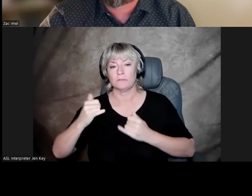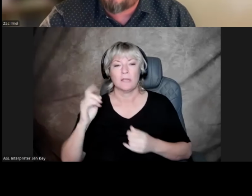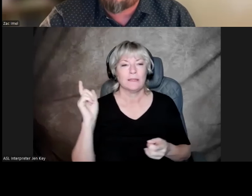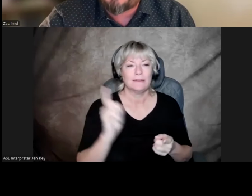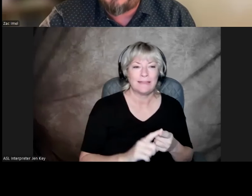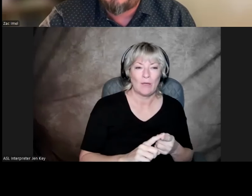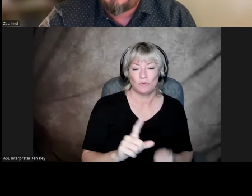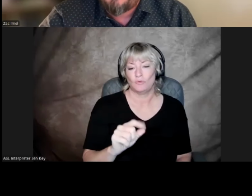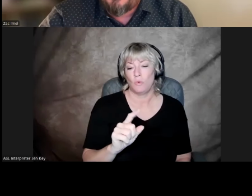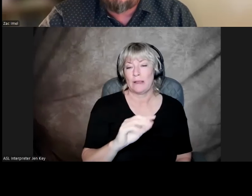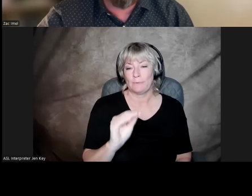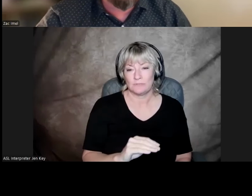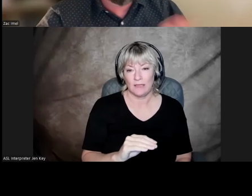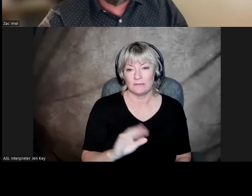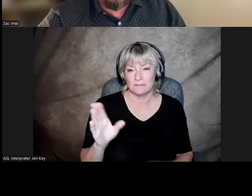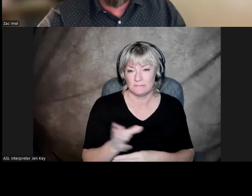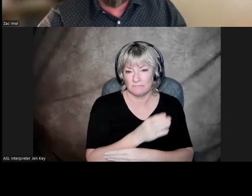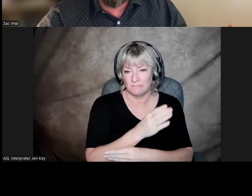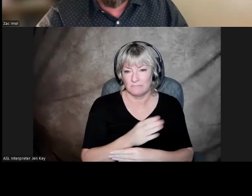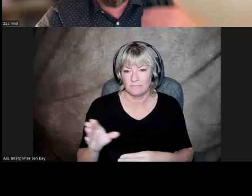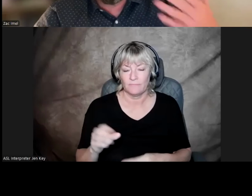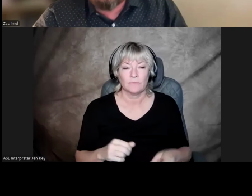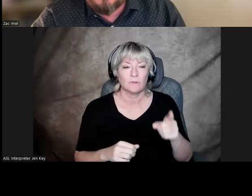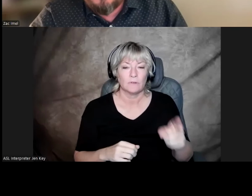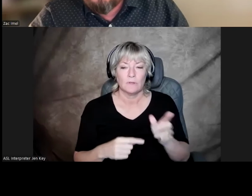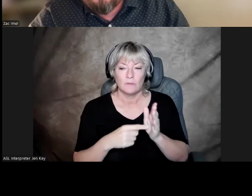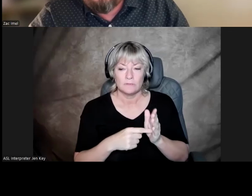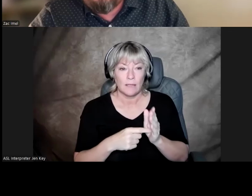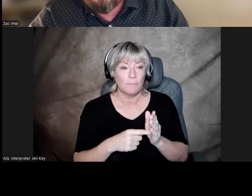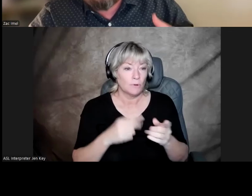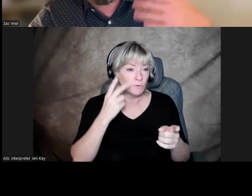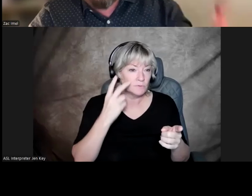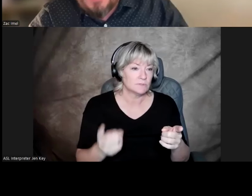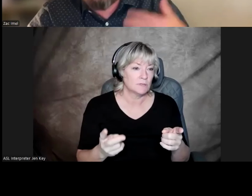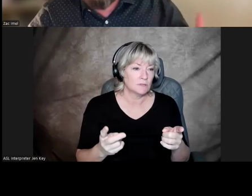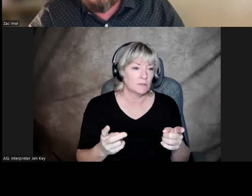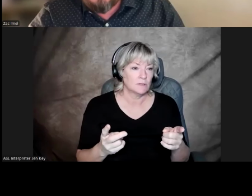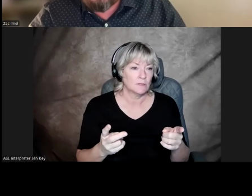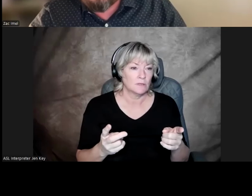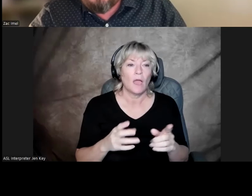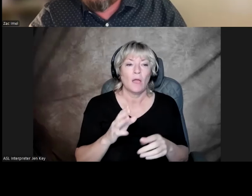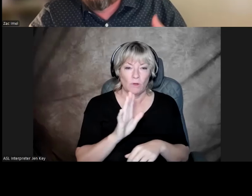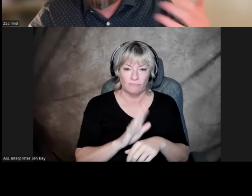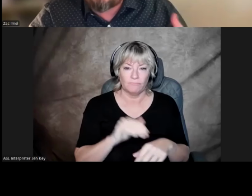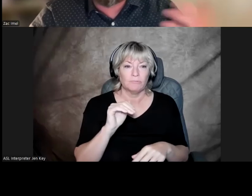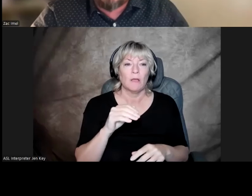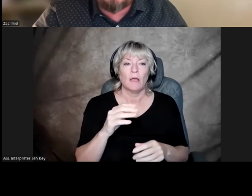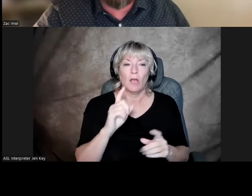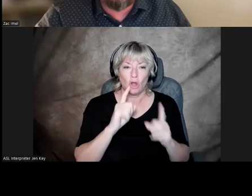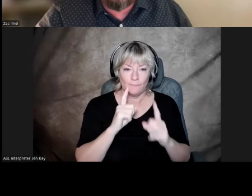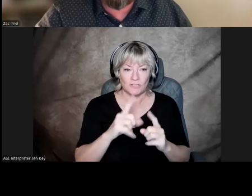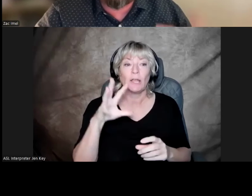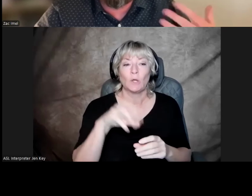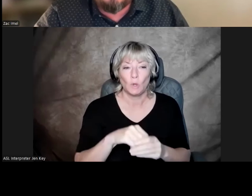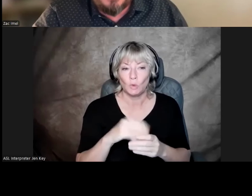sometimes just 20%. And here is an example where you can actually look where we've flagged a conversation as including some